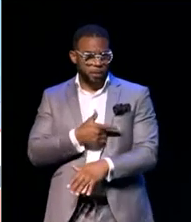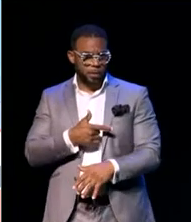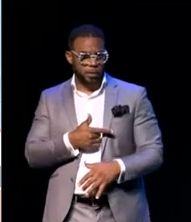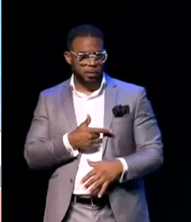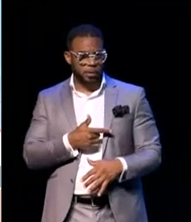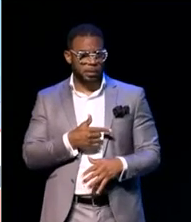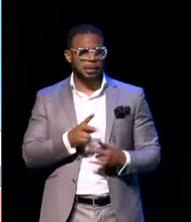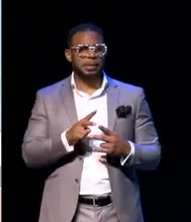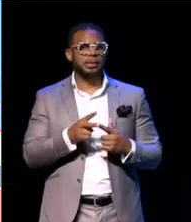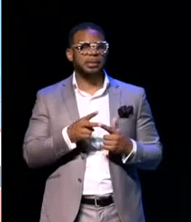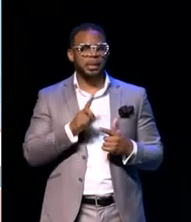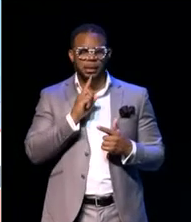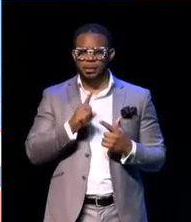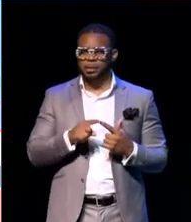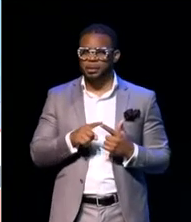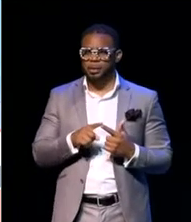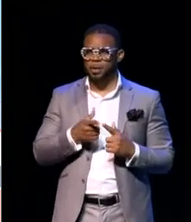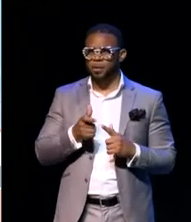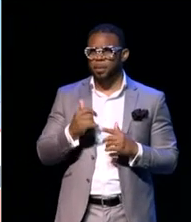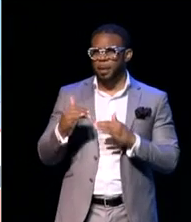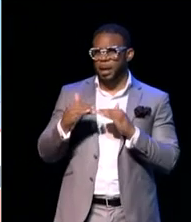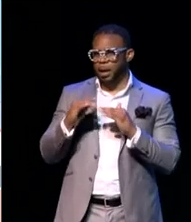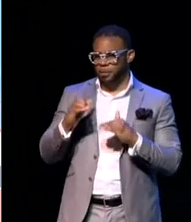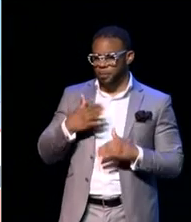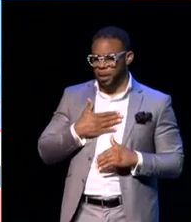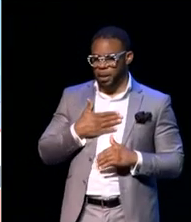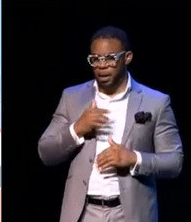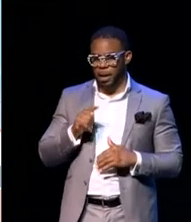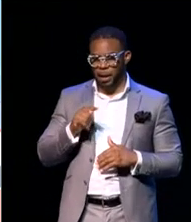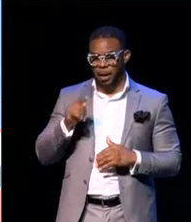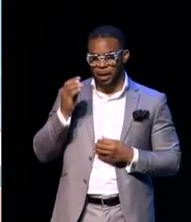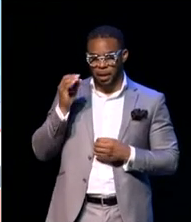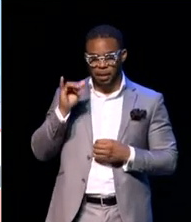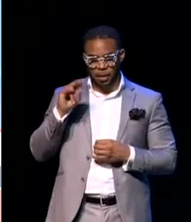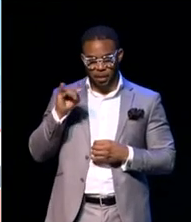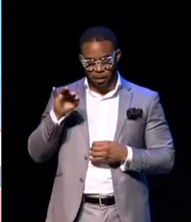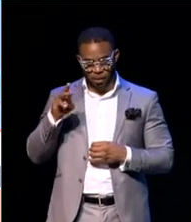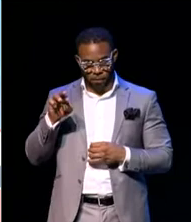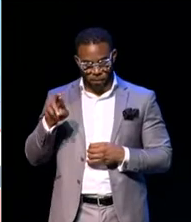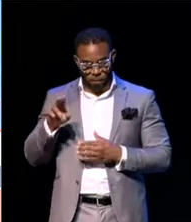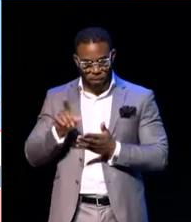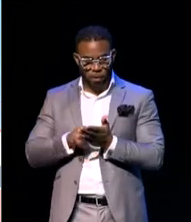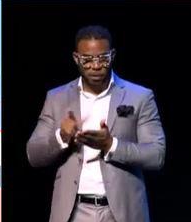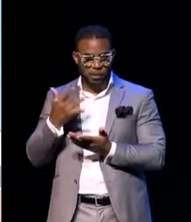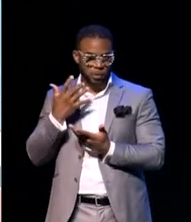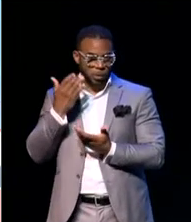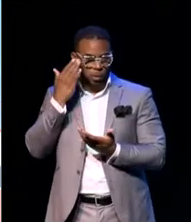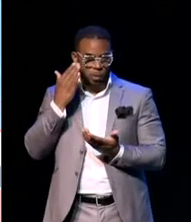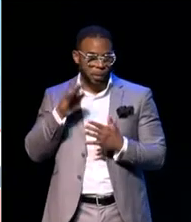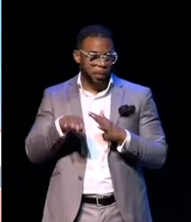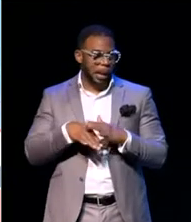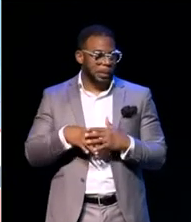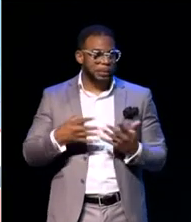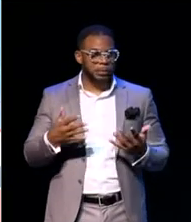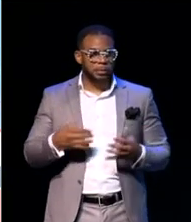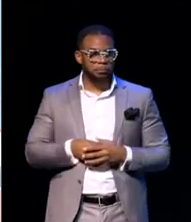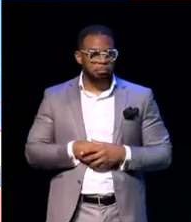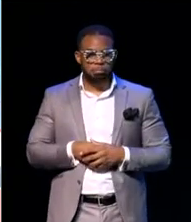vaccinated? The second is from a colleague of mine at the Informer, and she just wants to know